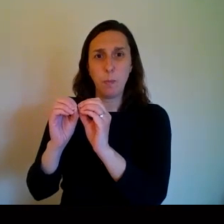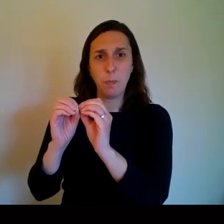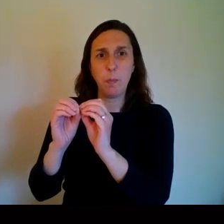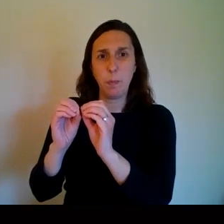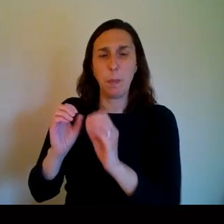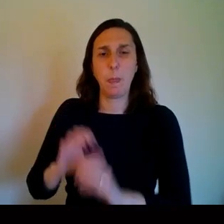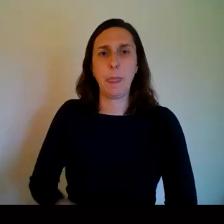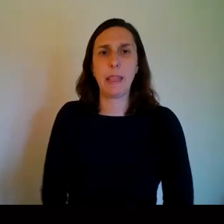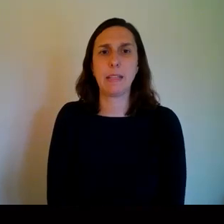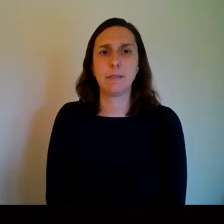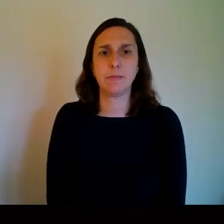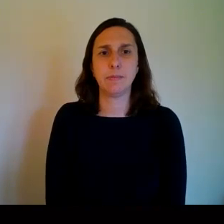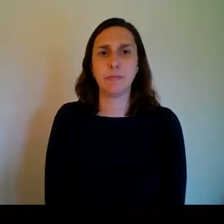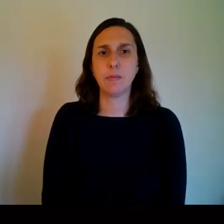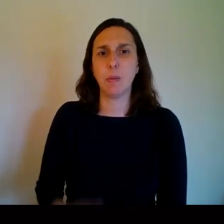of it.